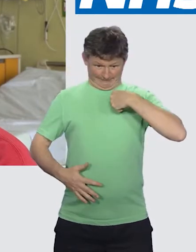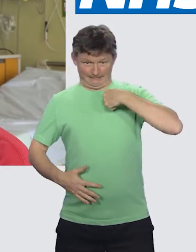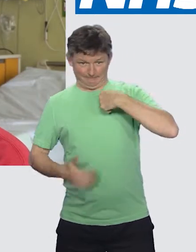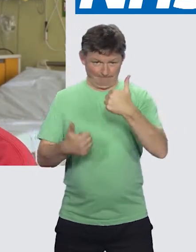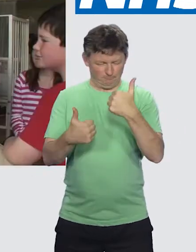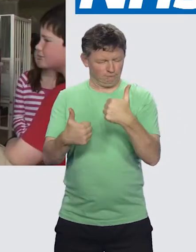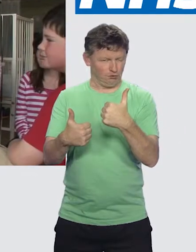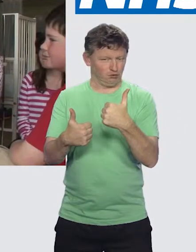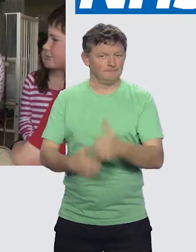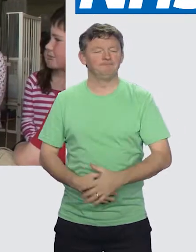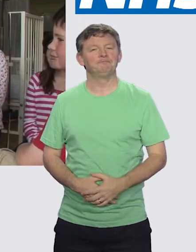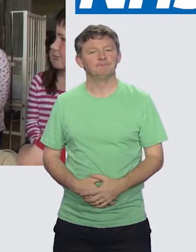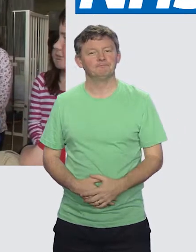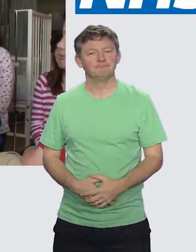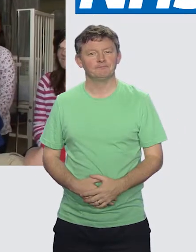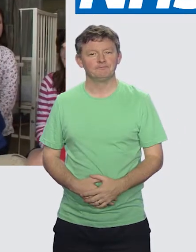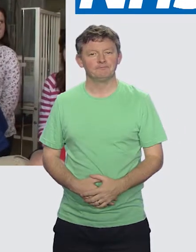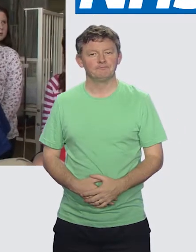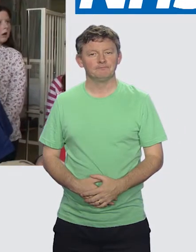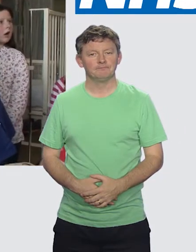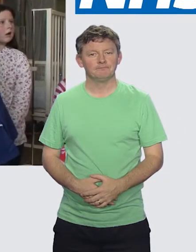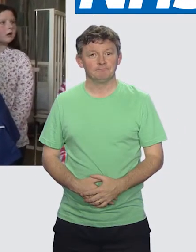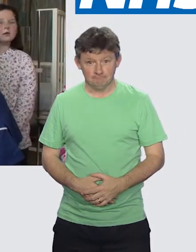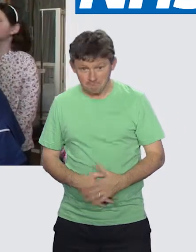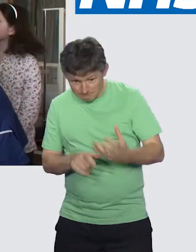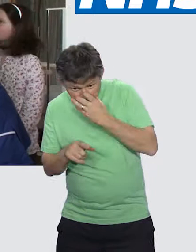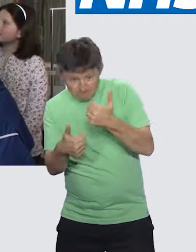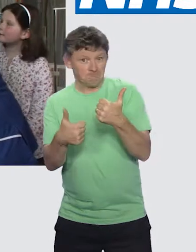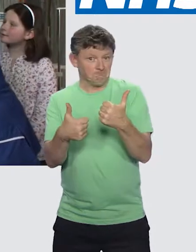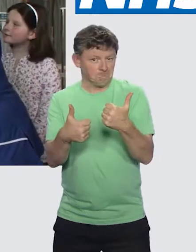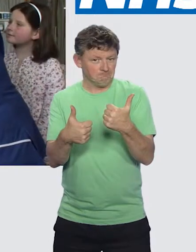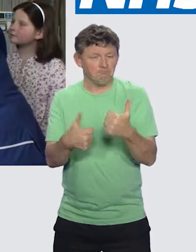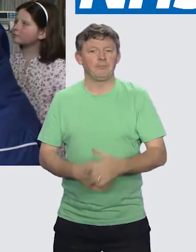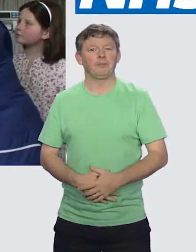you. A nurse puts an inhaler on a tube over Monkey's nose. There you go, Monkey.